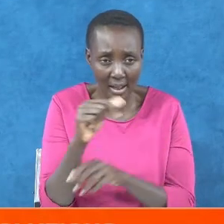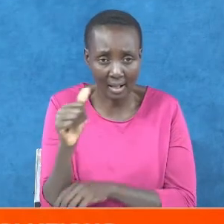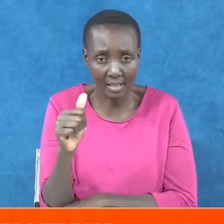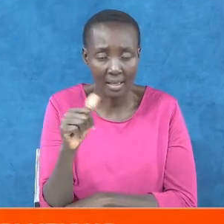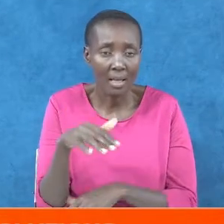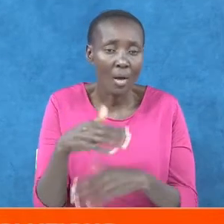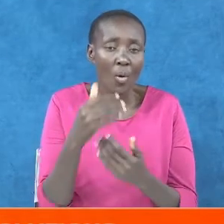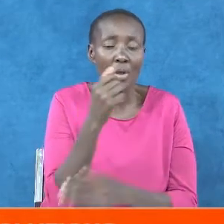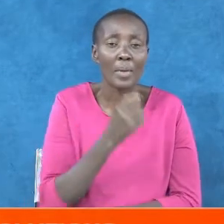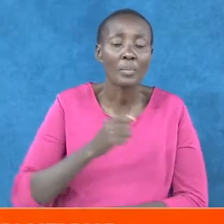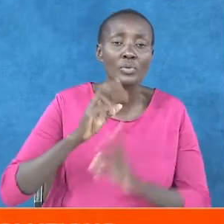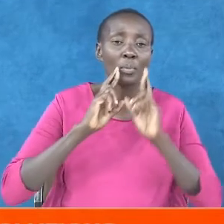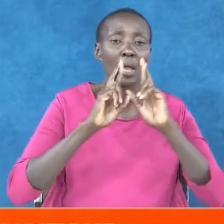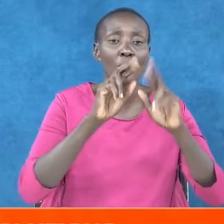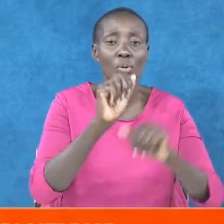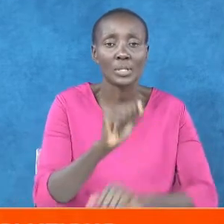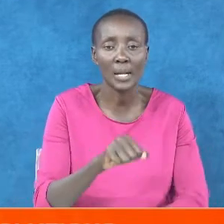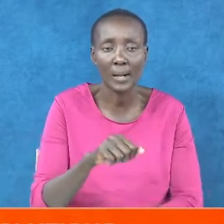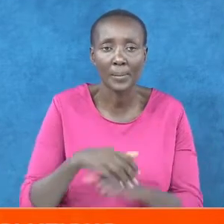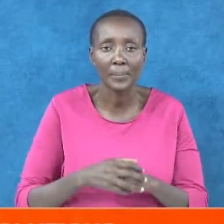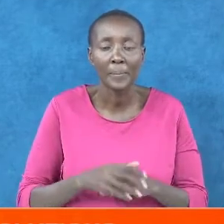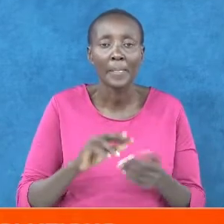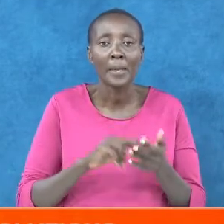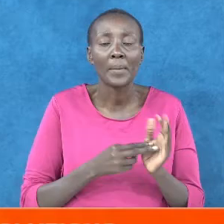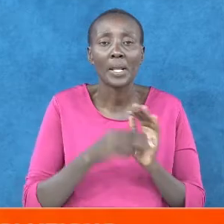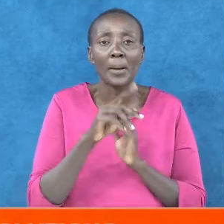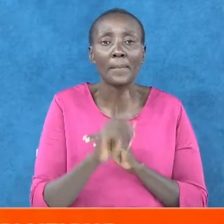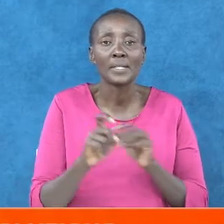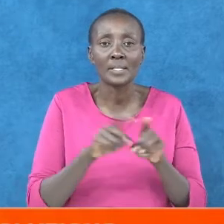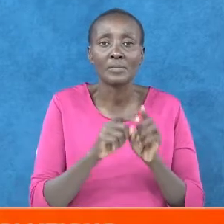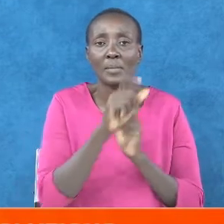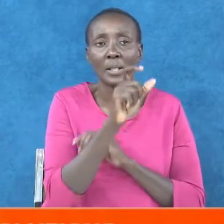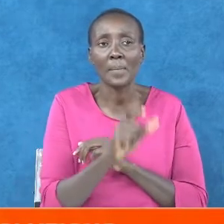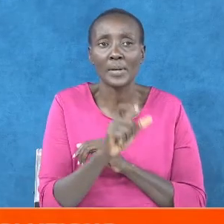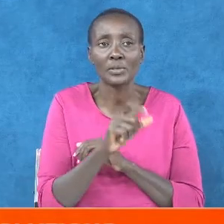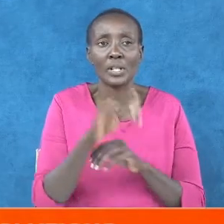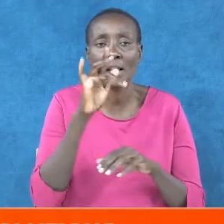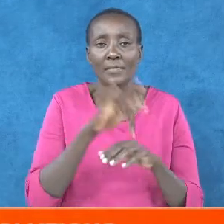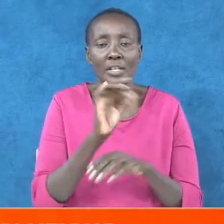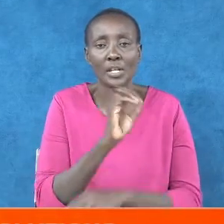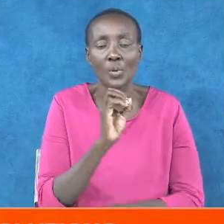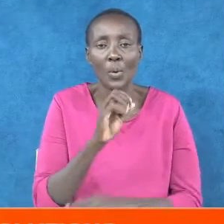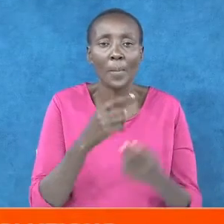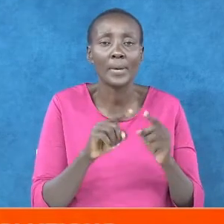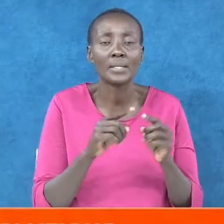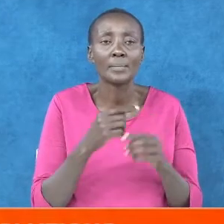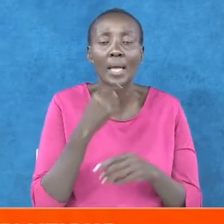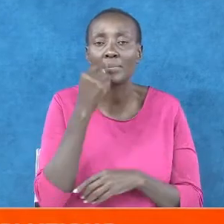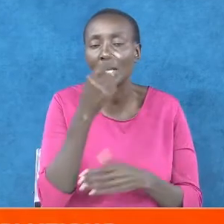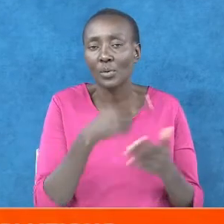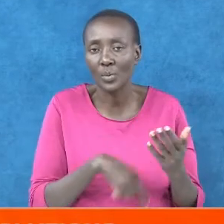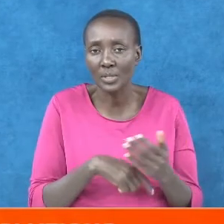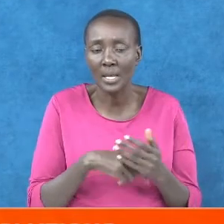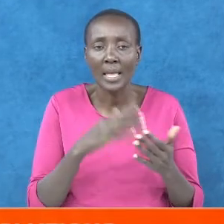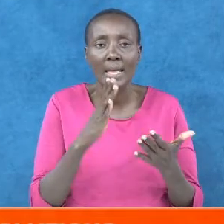someone else, I can report it. So it doesn't necessarily have to be the person who has been affected. Okay. But what I'm alluding to is that in